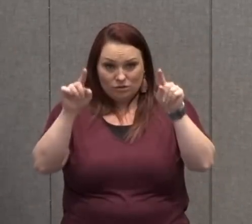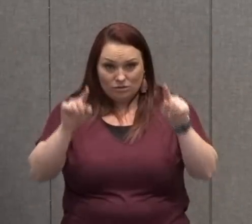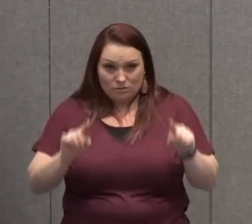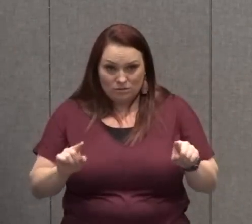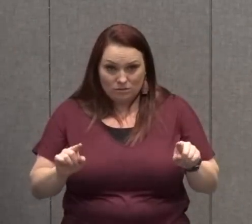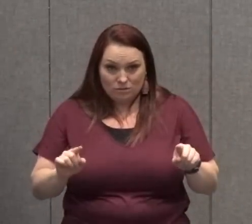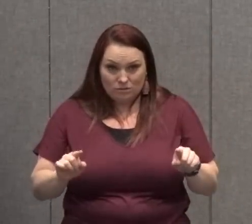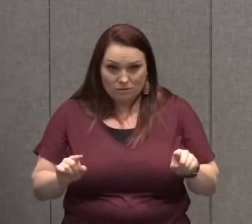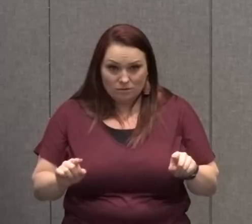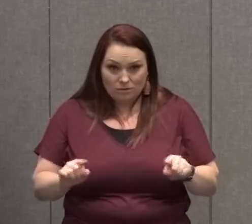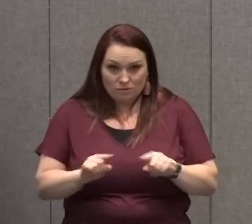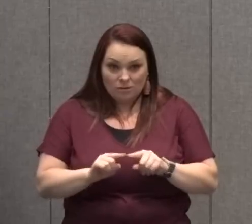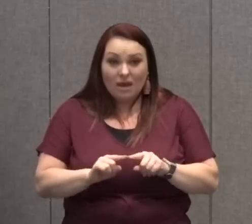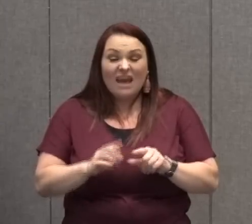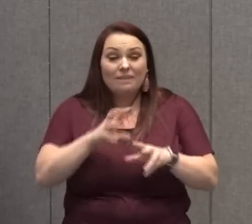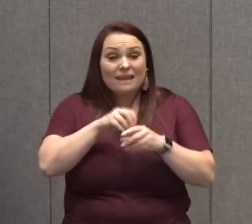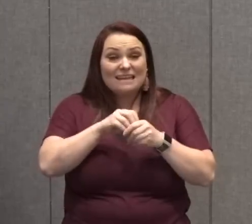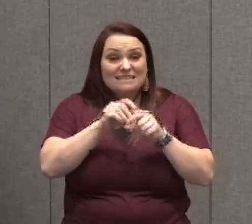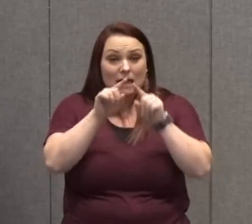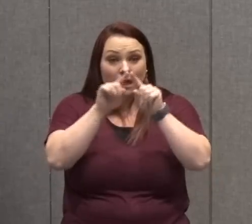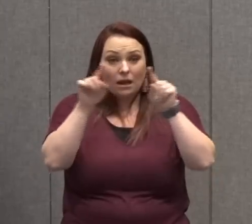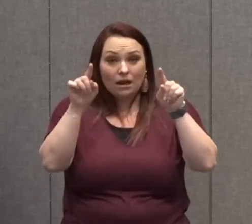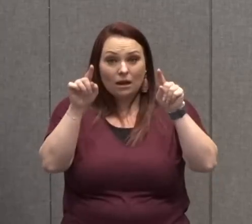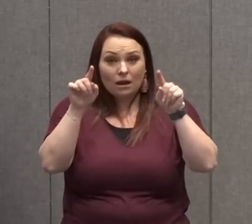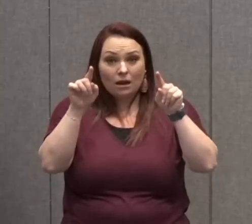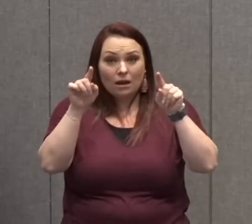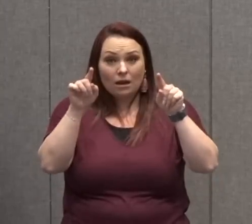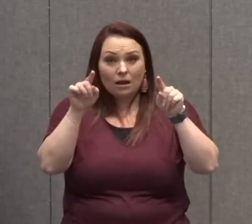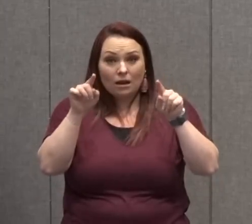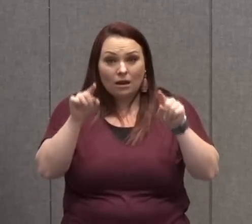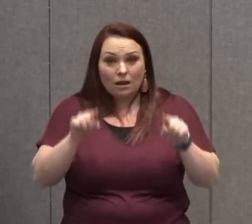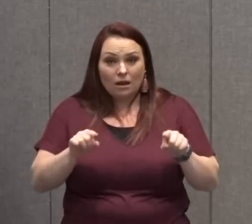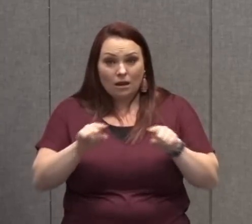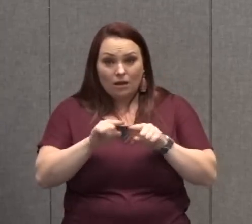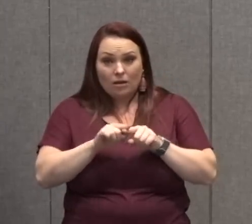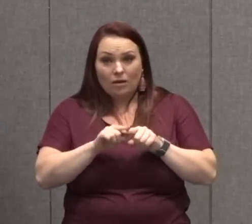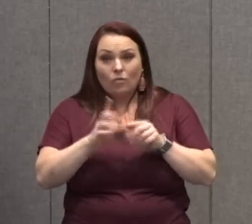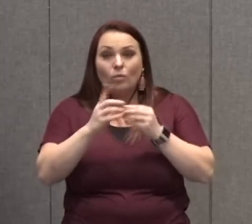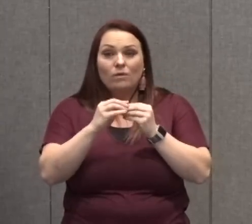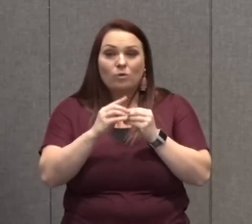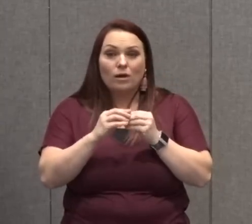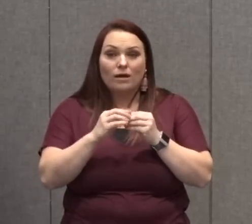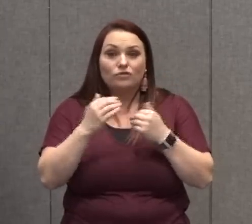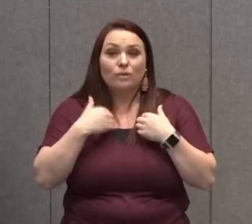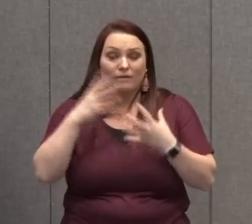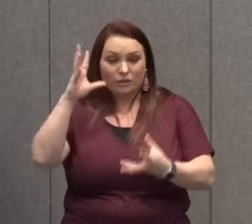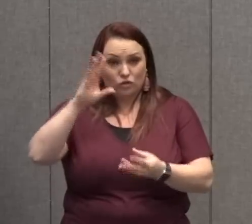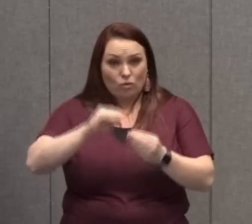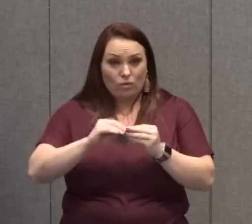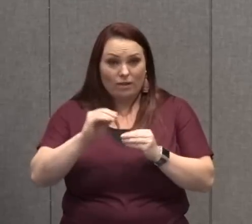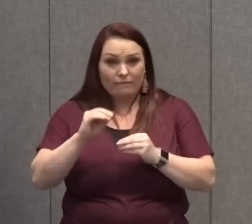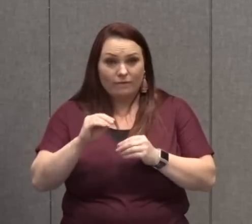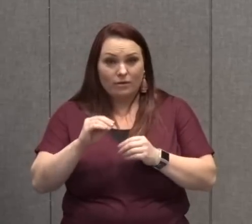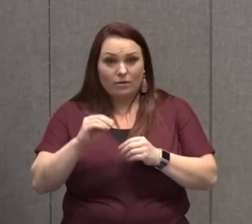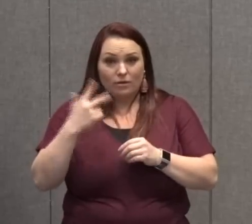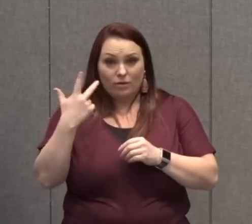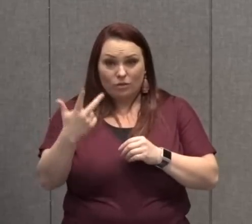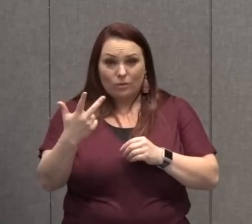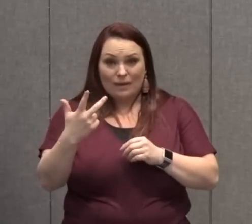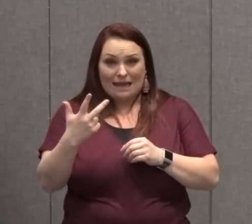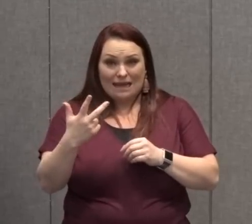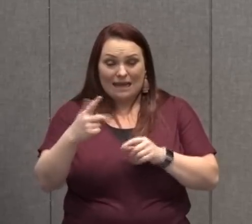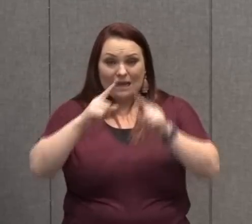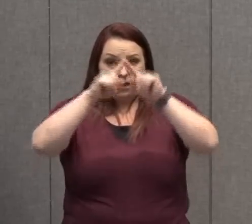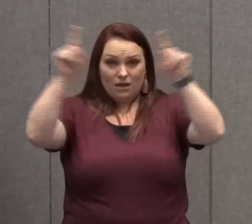square and then inside that square you will draw one more so you will have a total of three